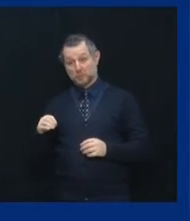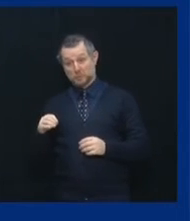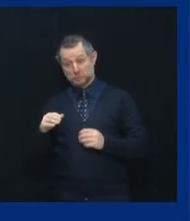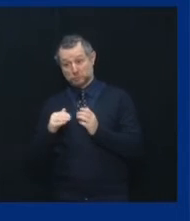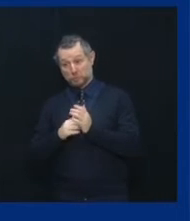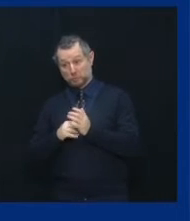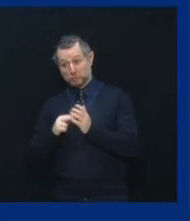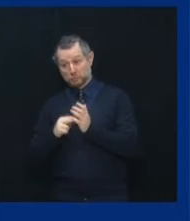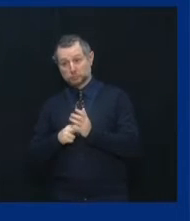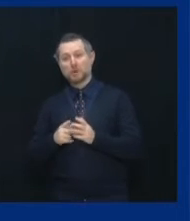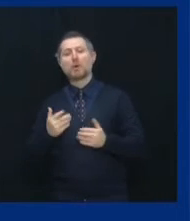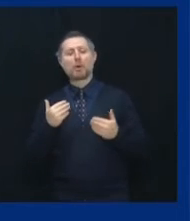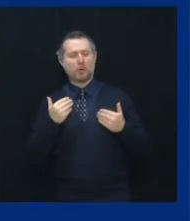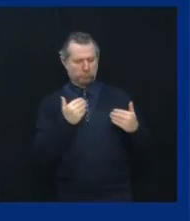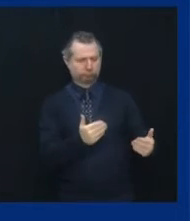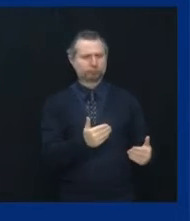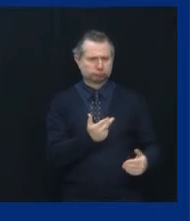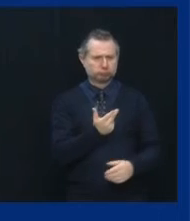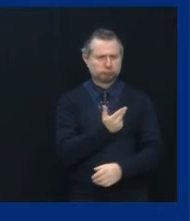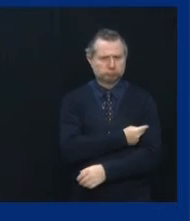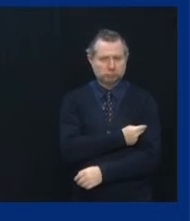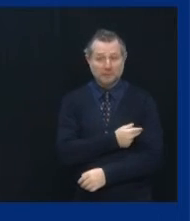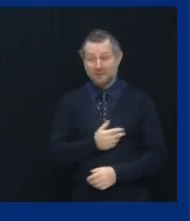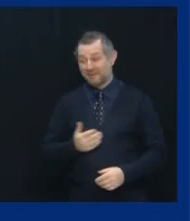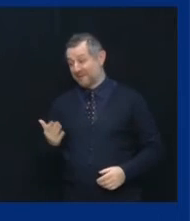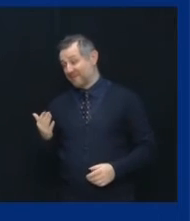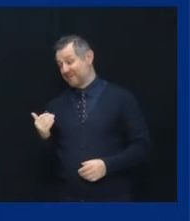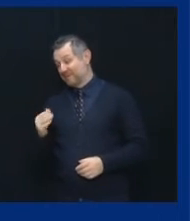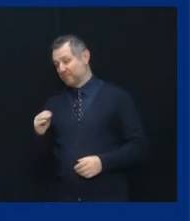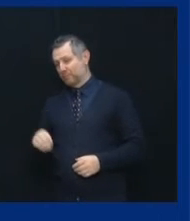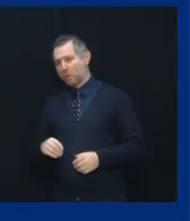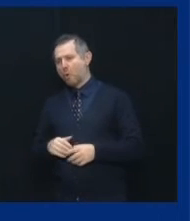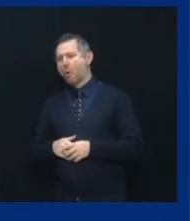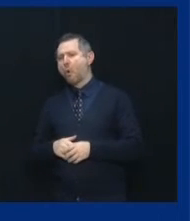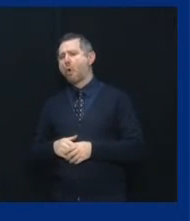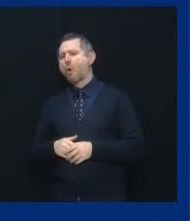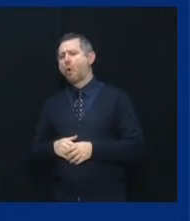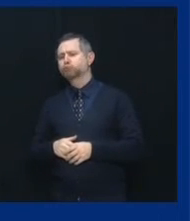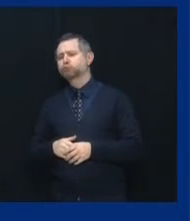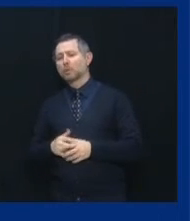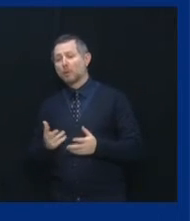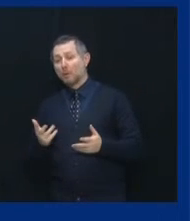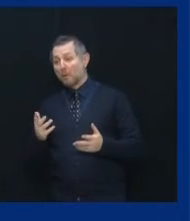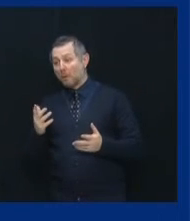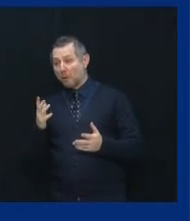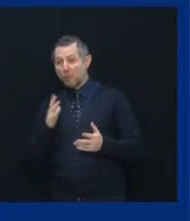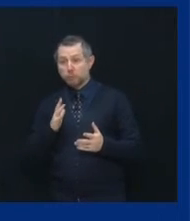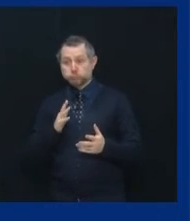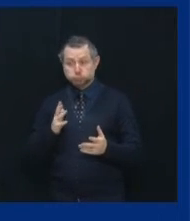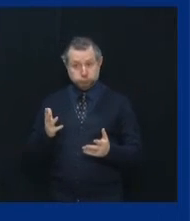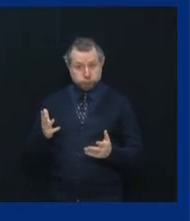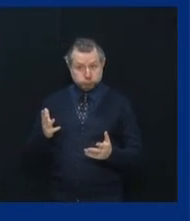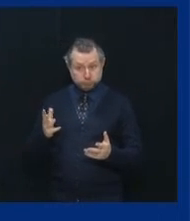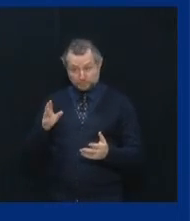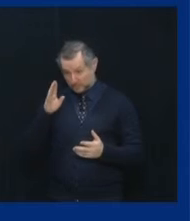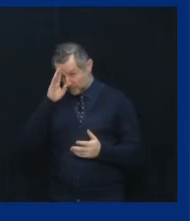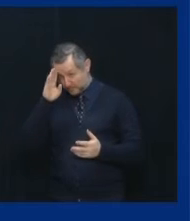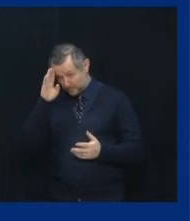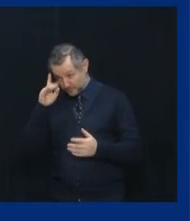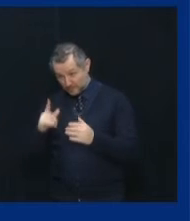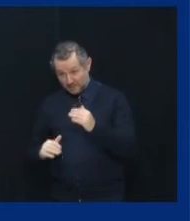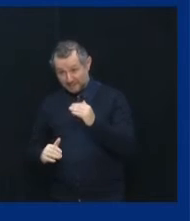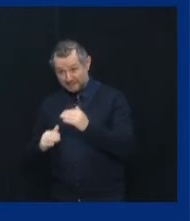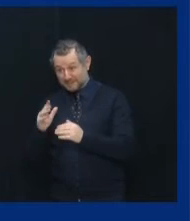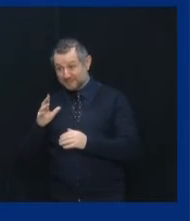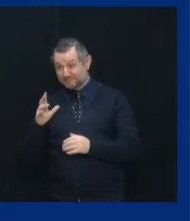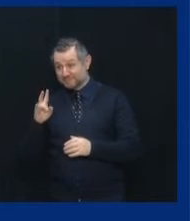the vaccine. Let's say 15% don't. Okay, when a hospital gets to 85%, and says, I